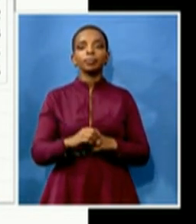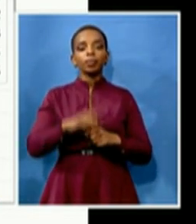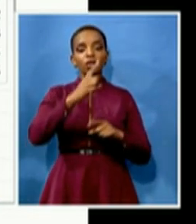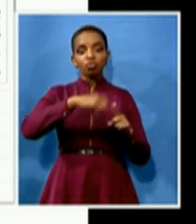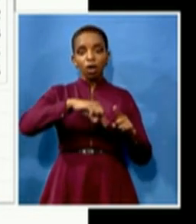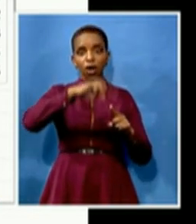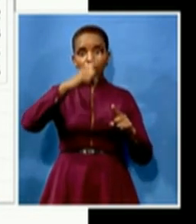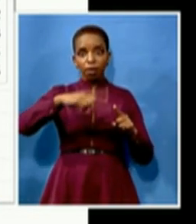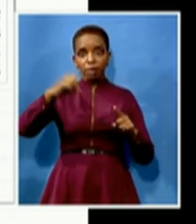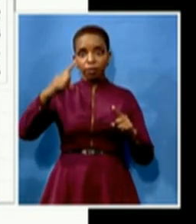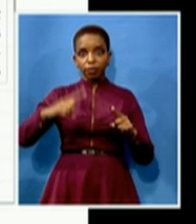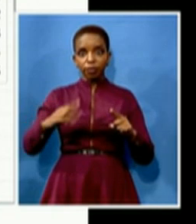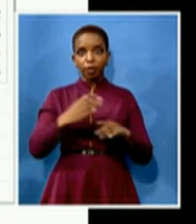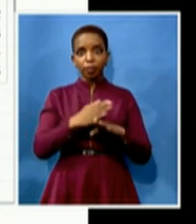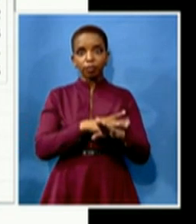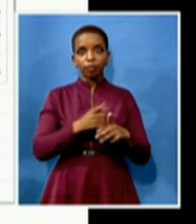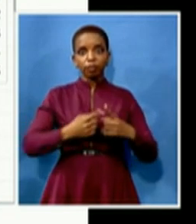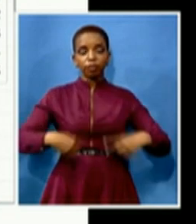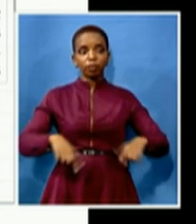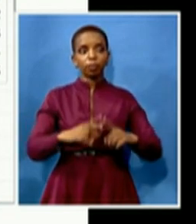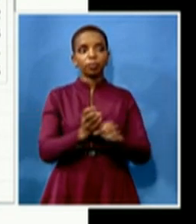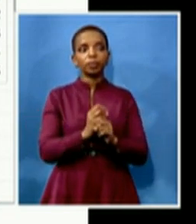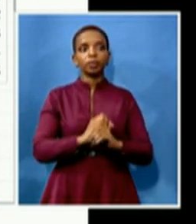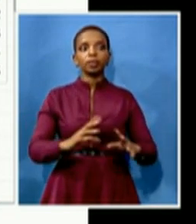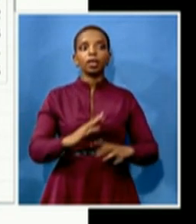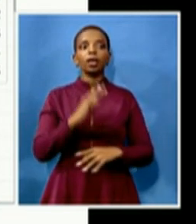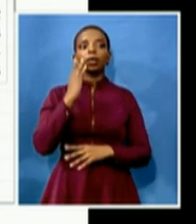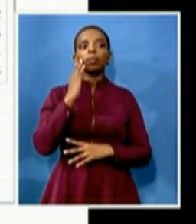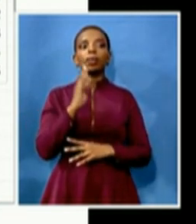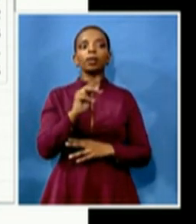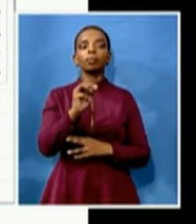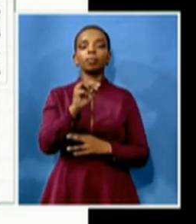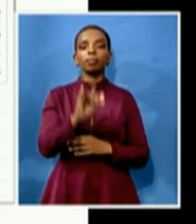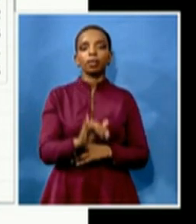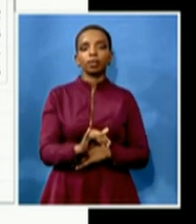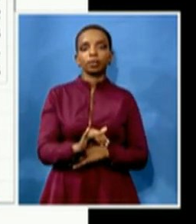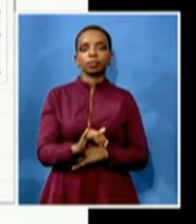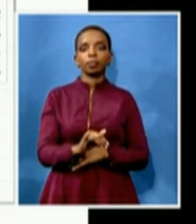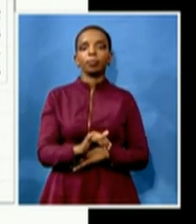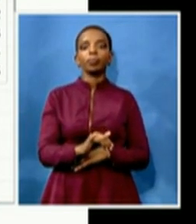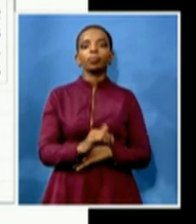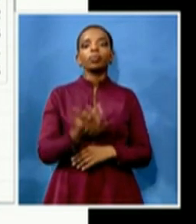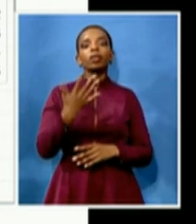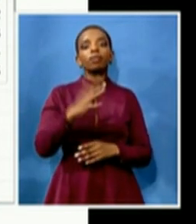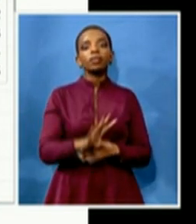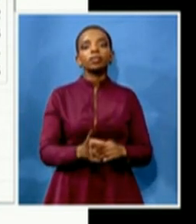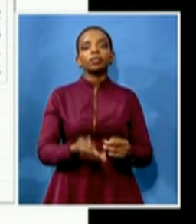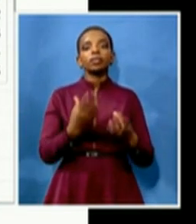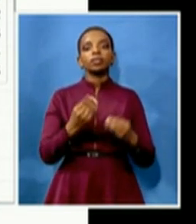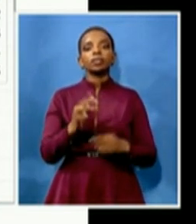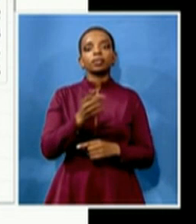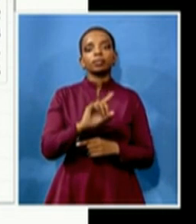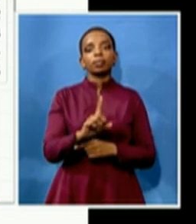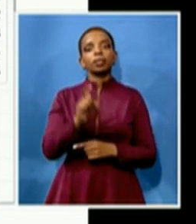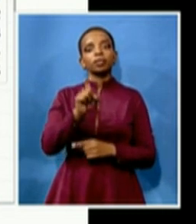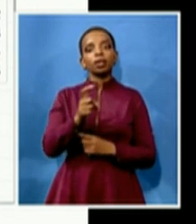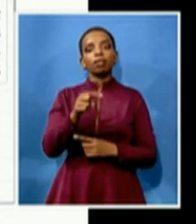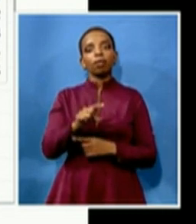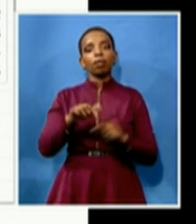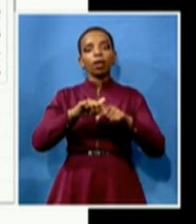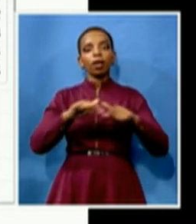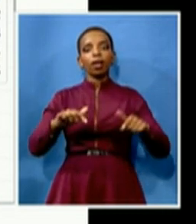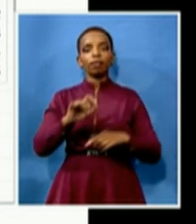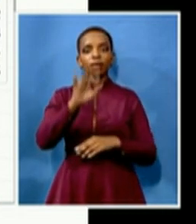data from May, where you see basically that had we stayed on level 5 and with the same level of adherence